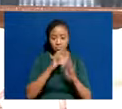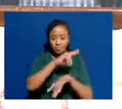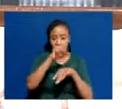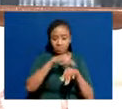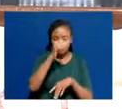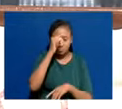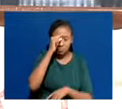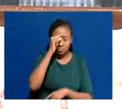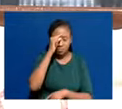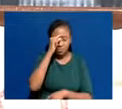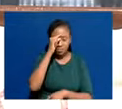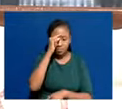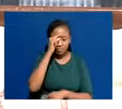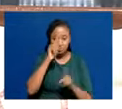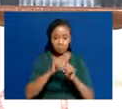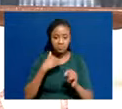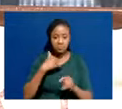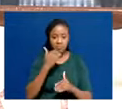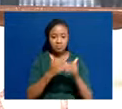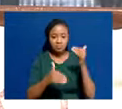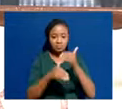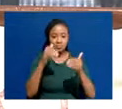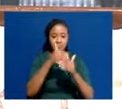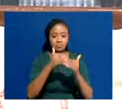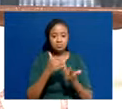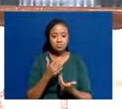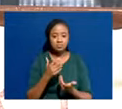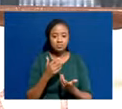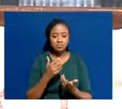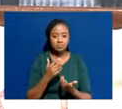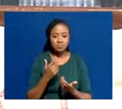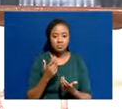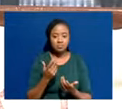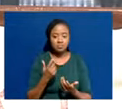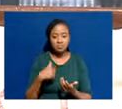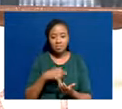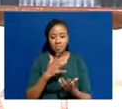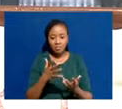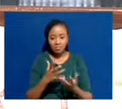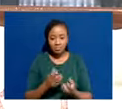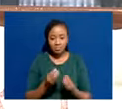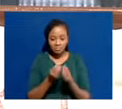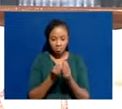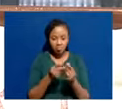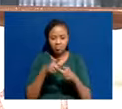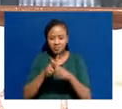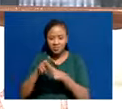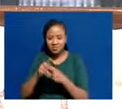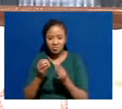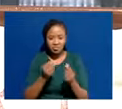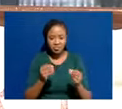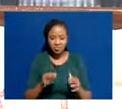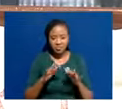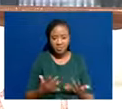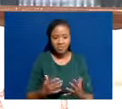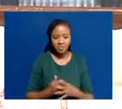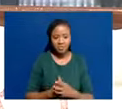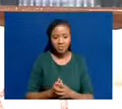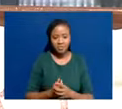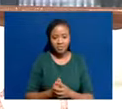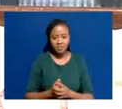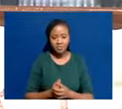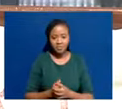collapsing, and there's a building inspectorate, we went around and we said, look, let's analyze which ones can be salvaged, which ones just need to be reinforced and